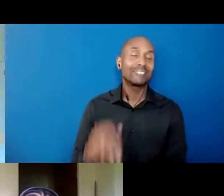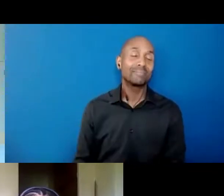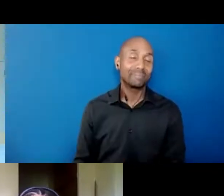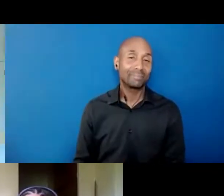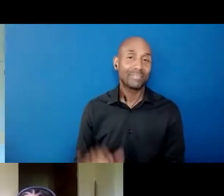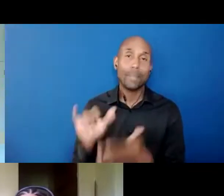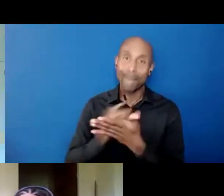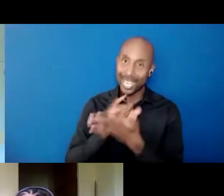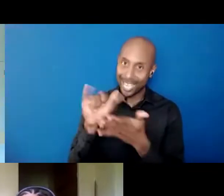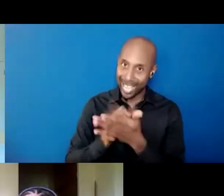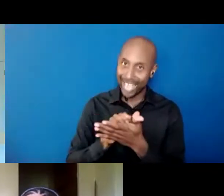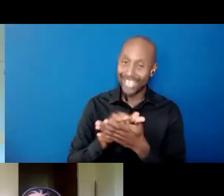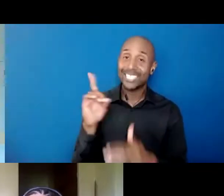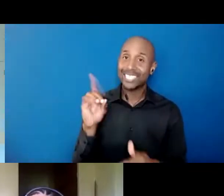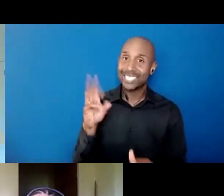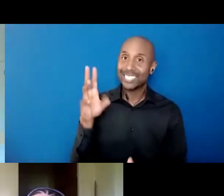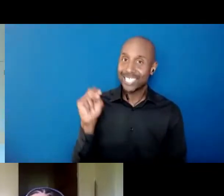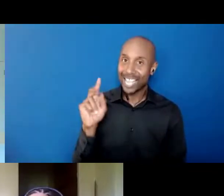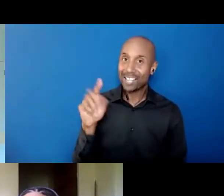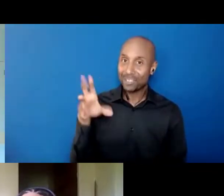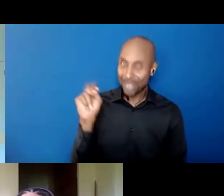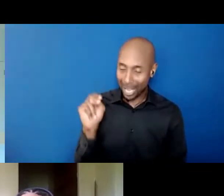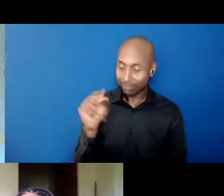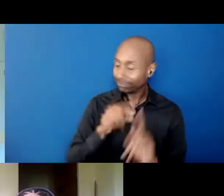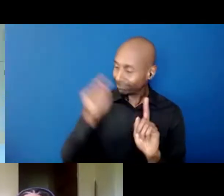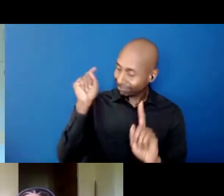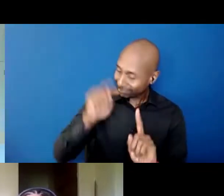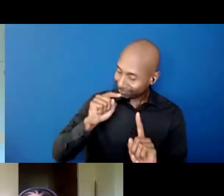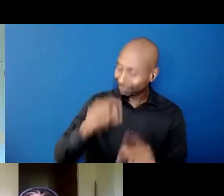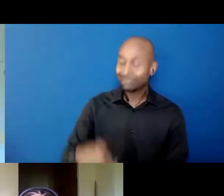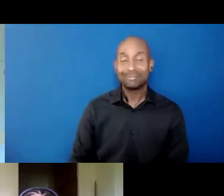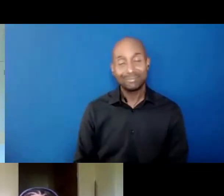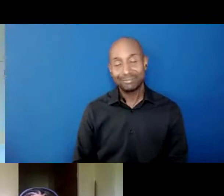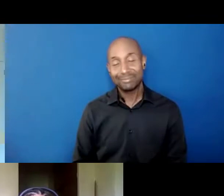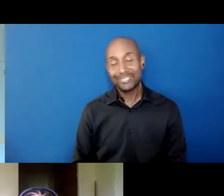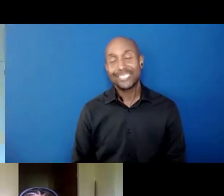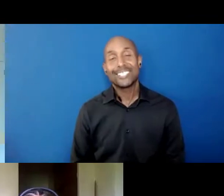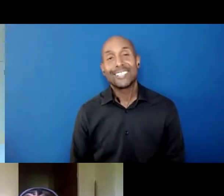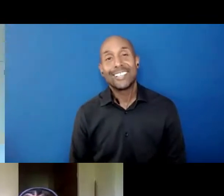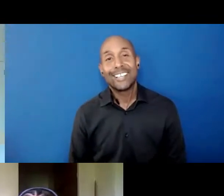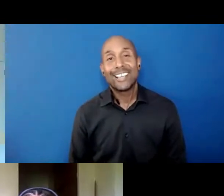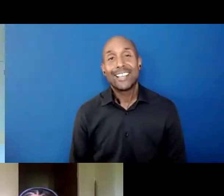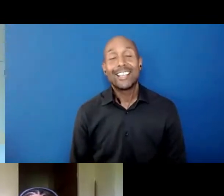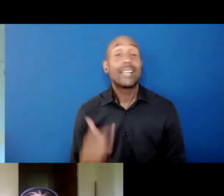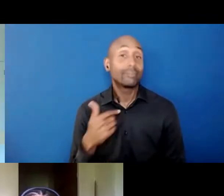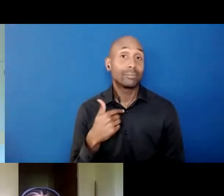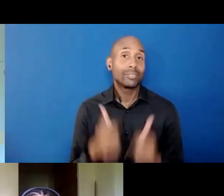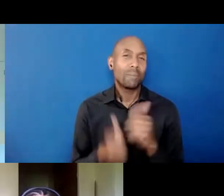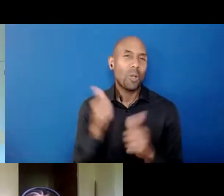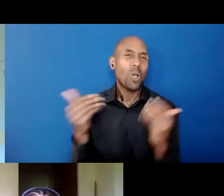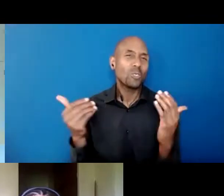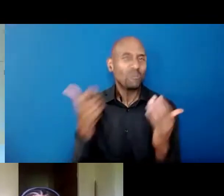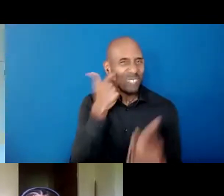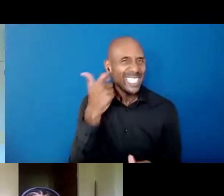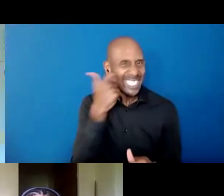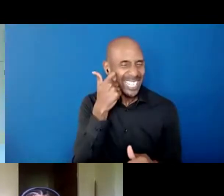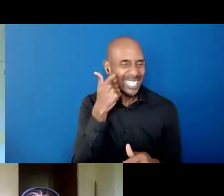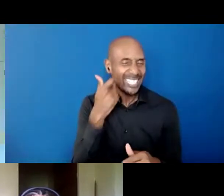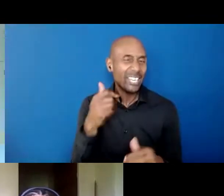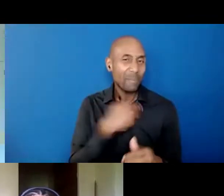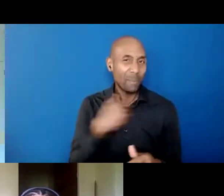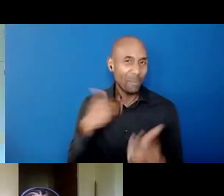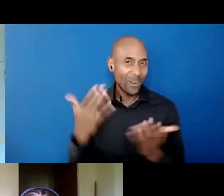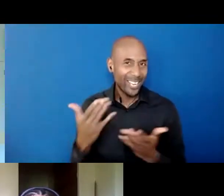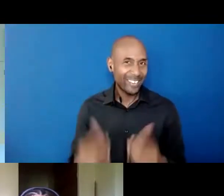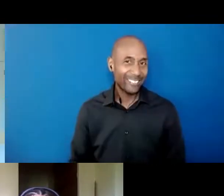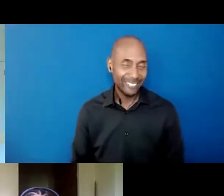Manhattan downtown, I guess, to be more specific. But I'm the newest member of the team. I've been with the